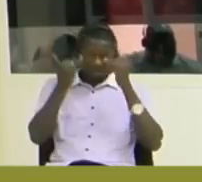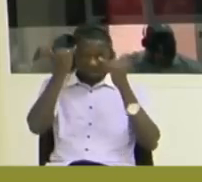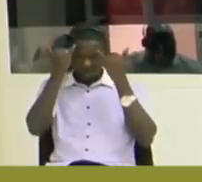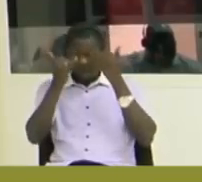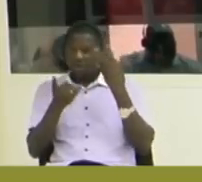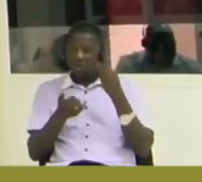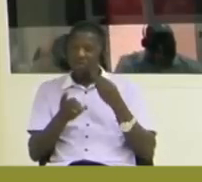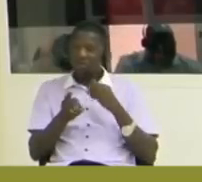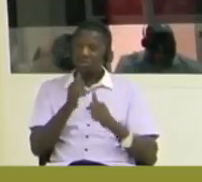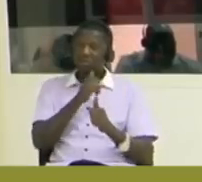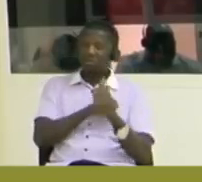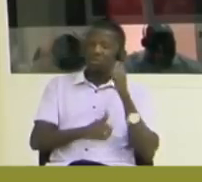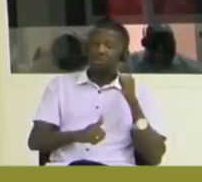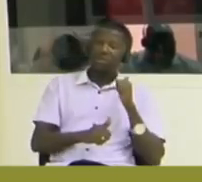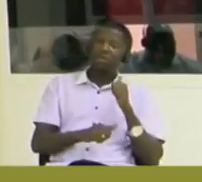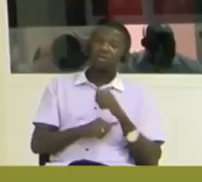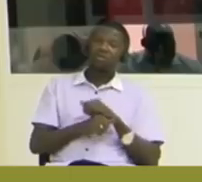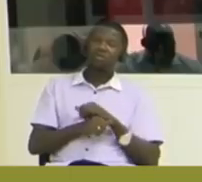get back